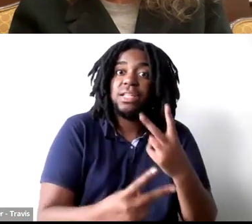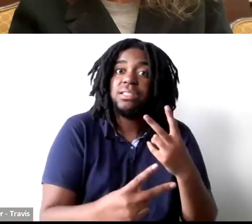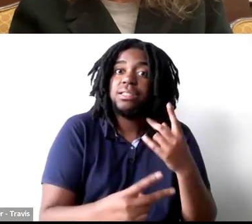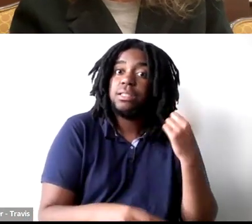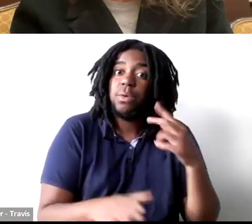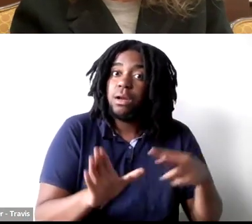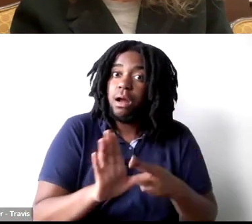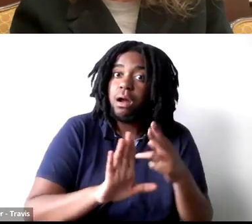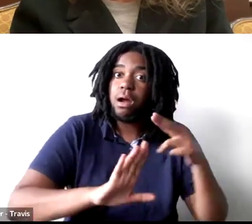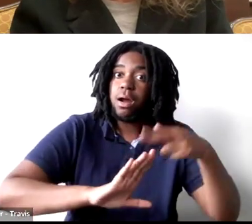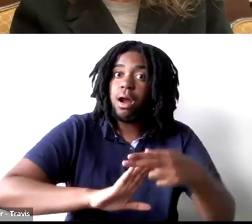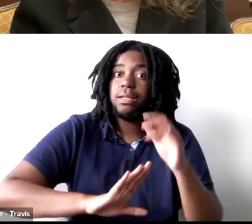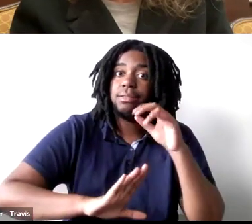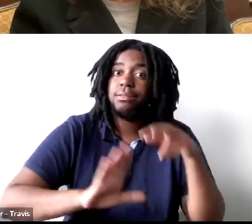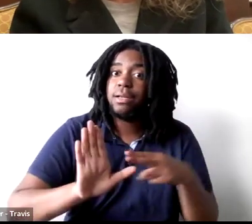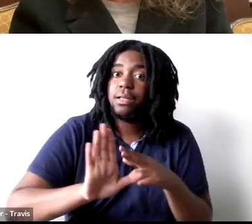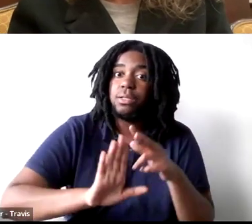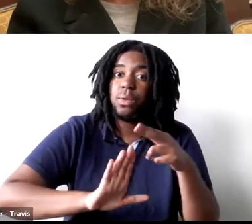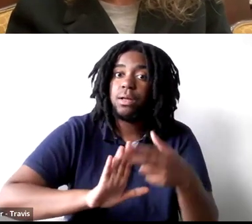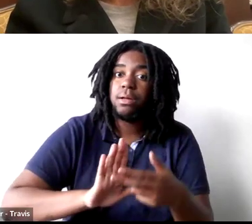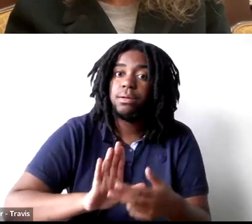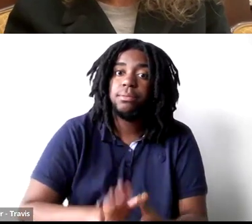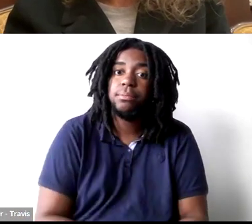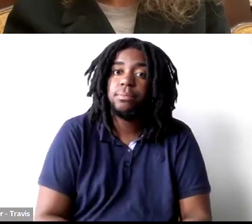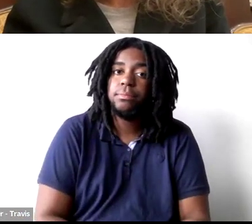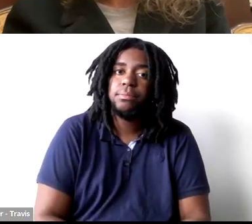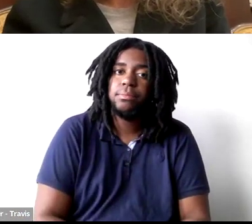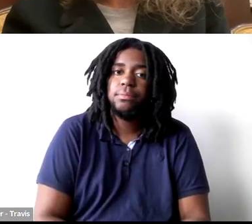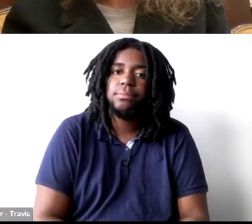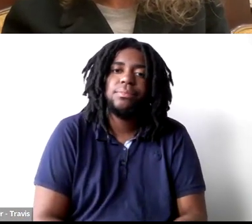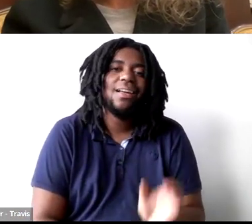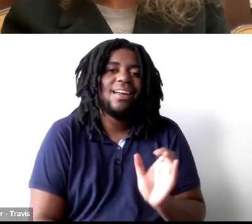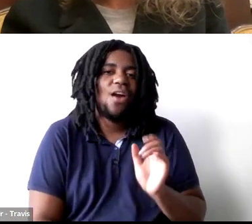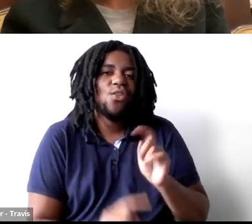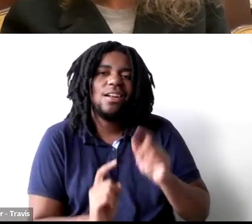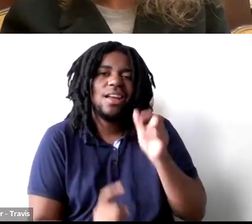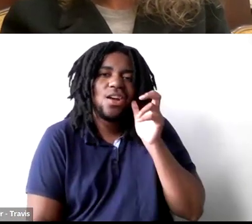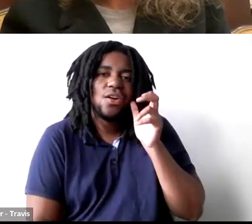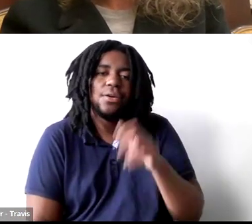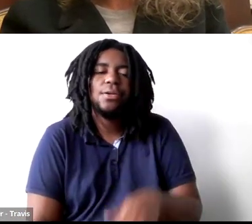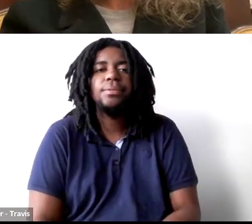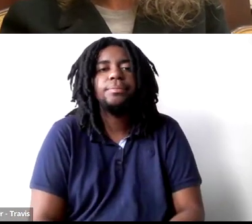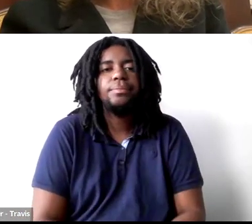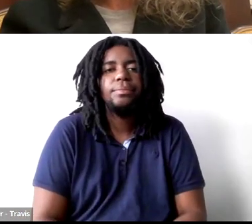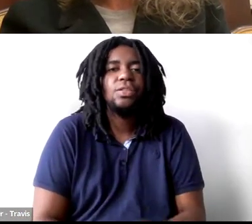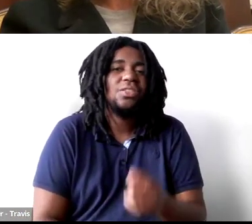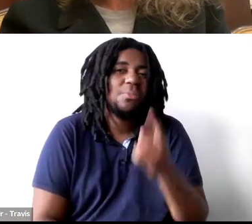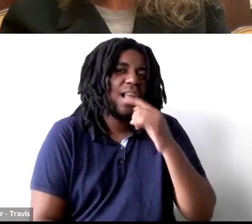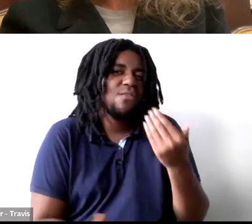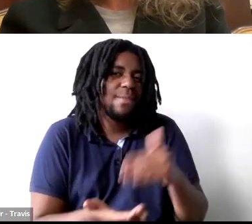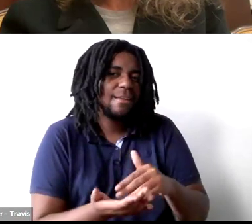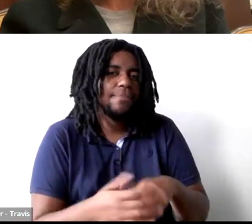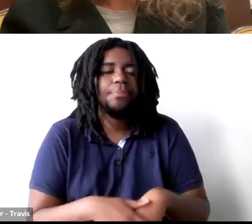Of which, I'm sorry, I didn't, it was broken up. I didn't hear. Who sorry. were the people? These